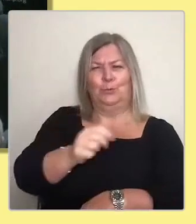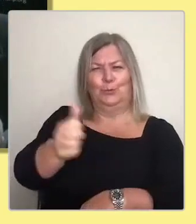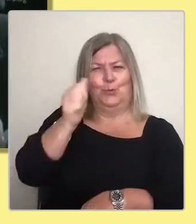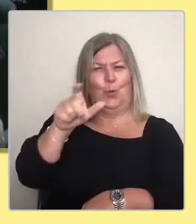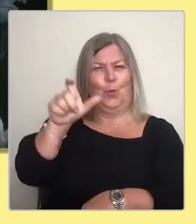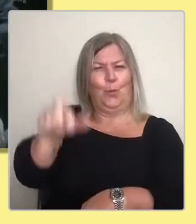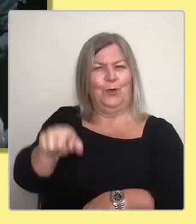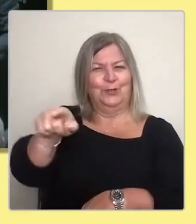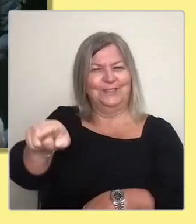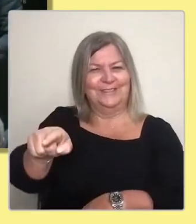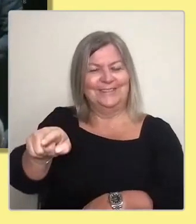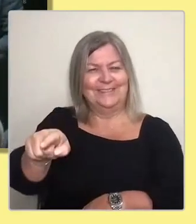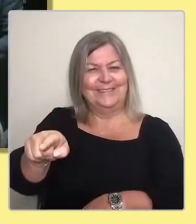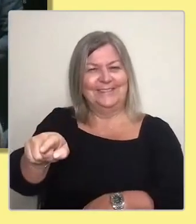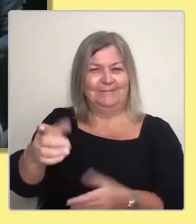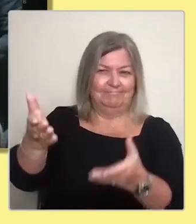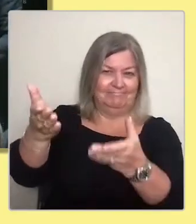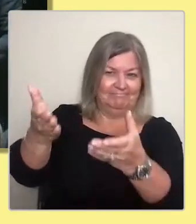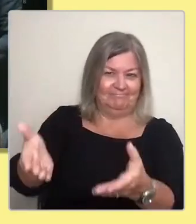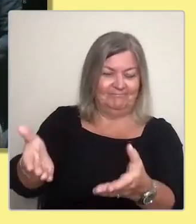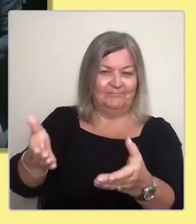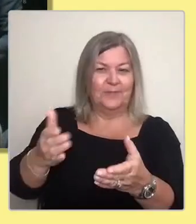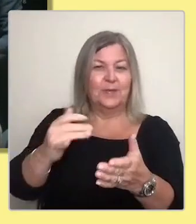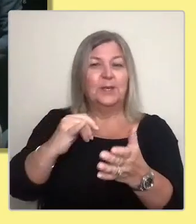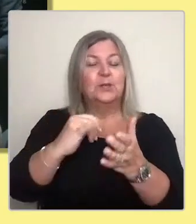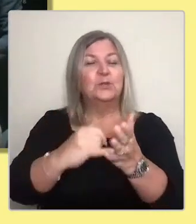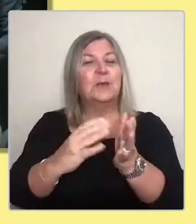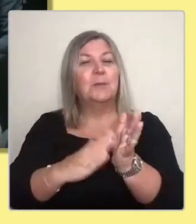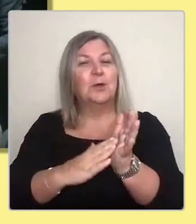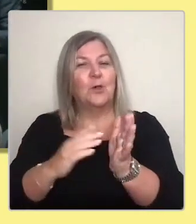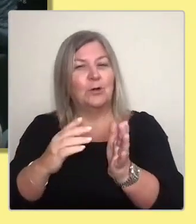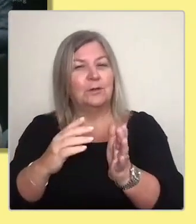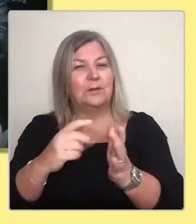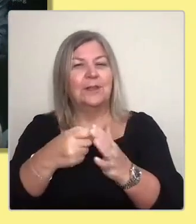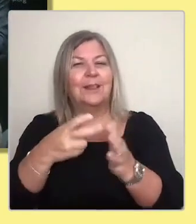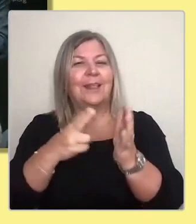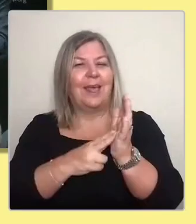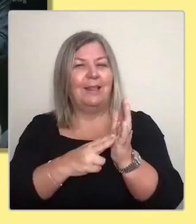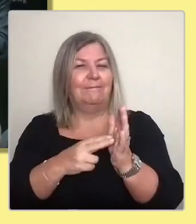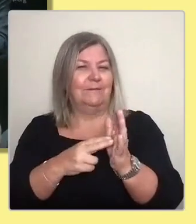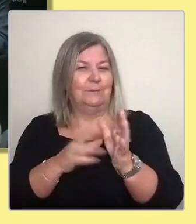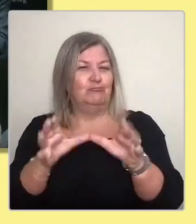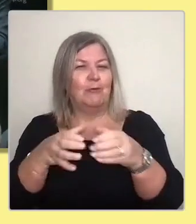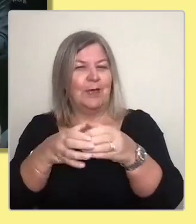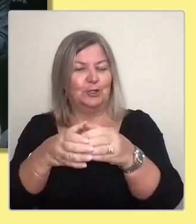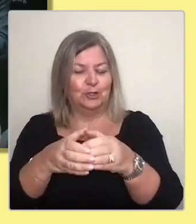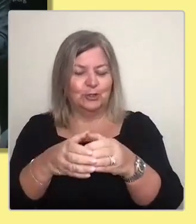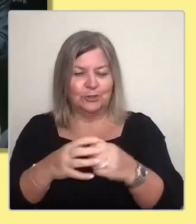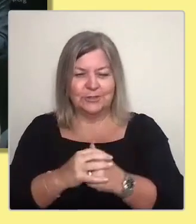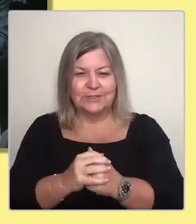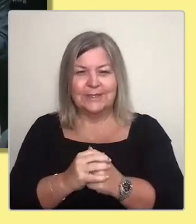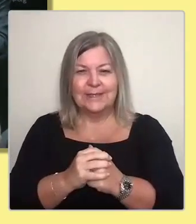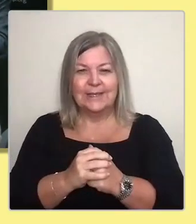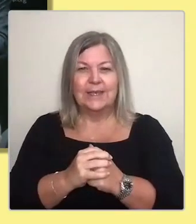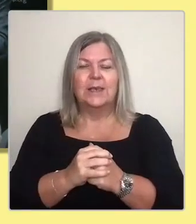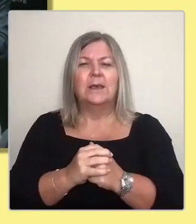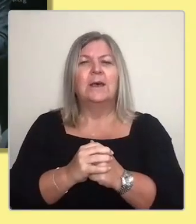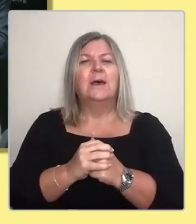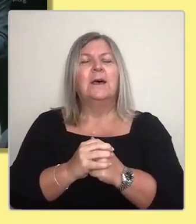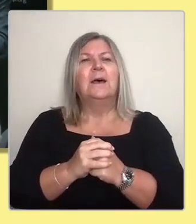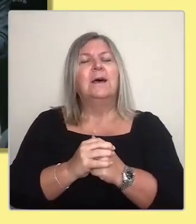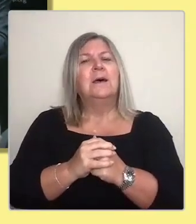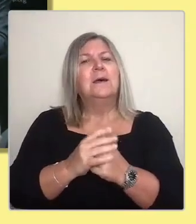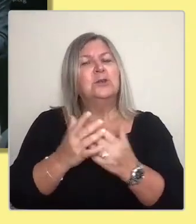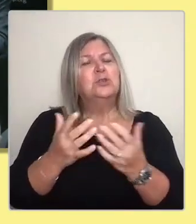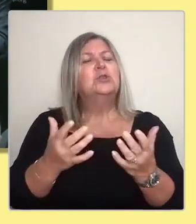you, sorry. On you go. Hi, Suzanne McLaughlin, Glasgow Kelvin branch. Now, it's a question that's been addressed in Hustings,